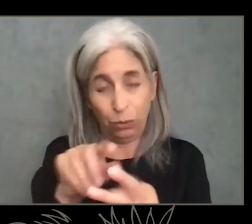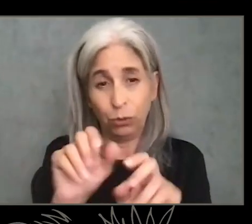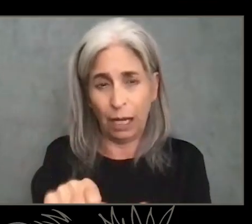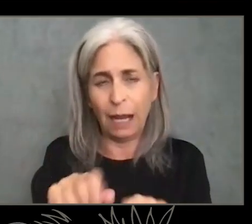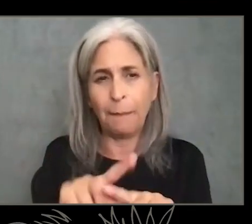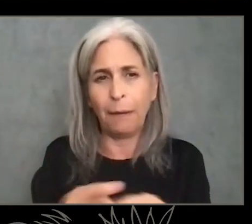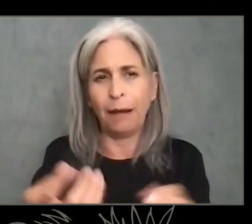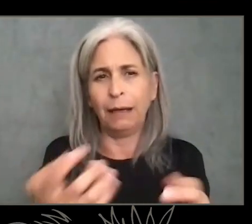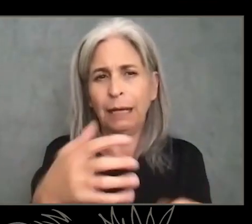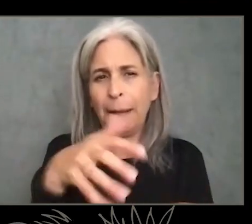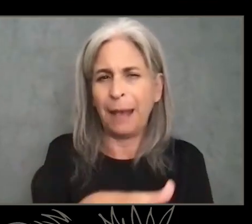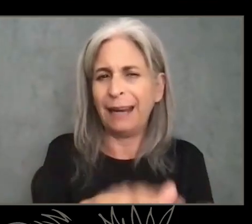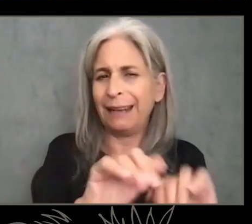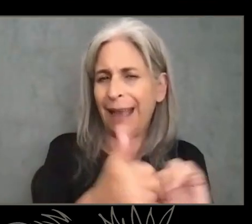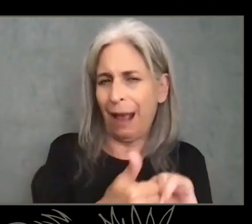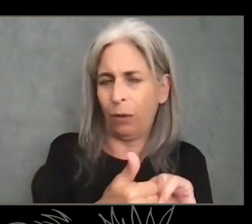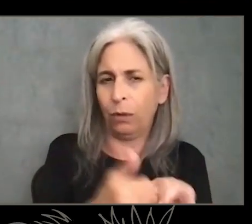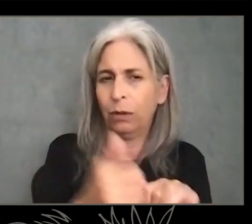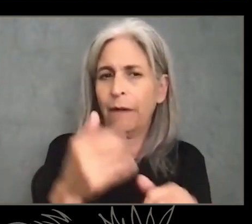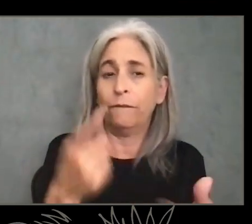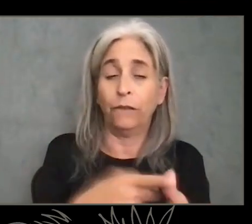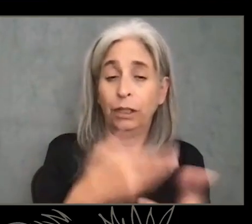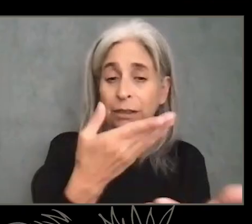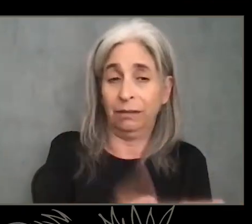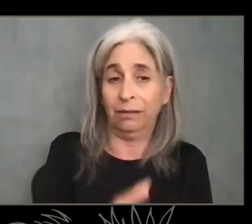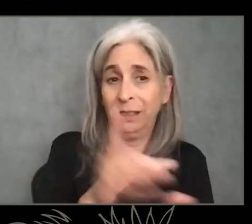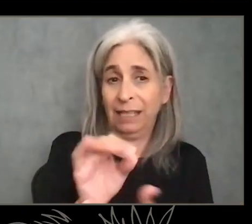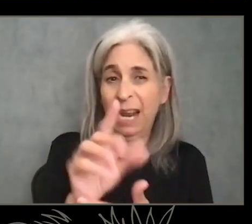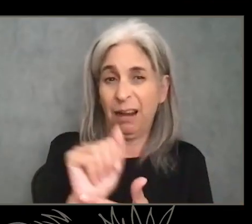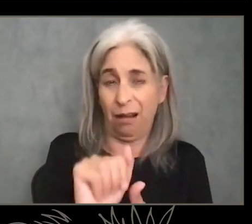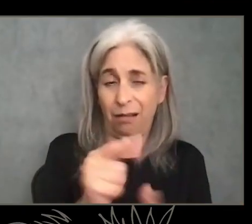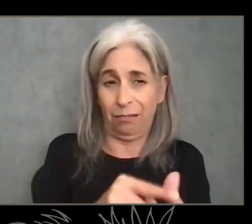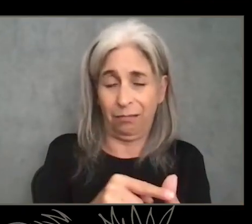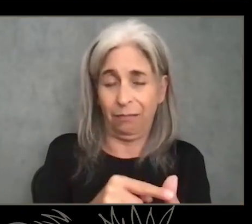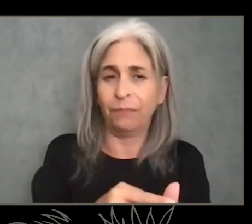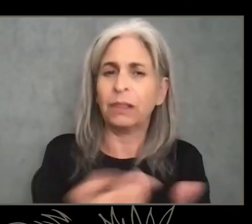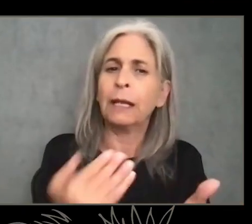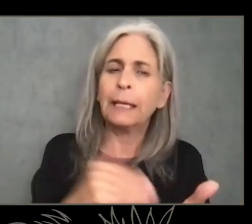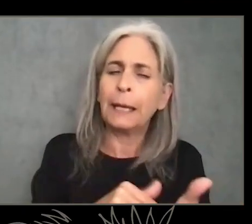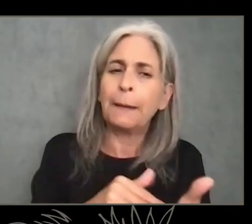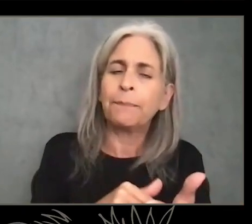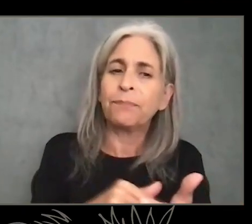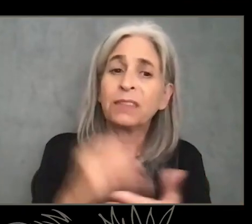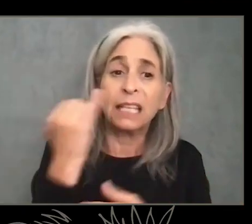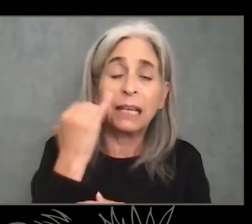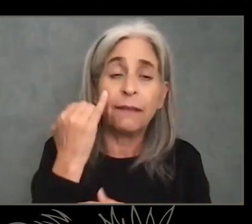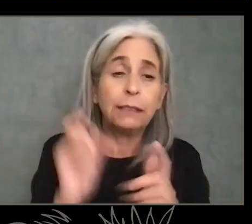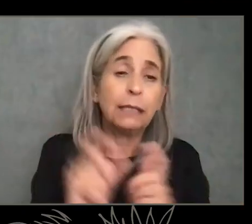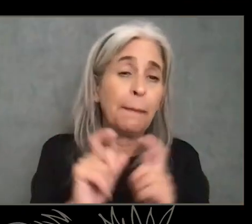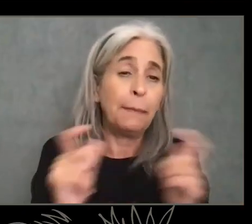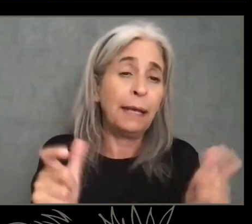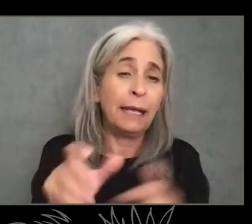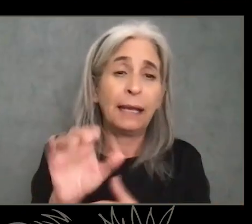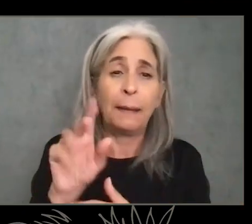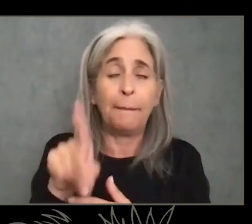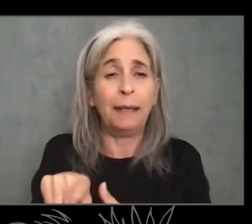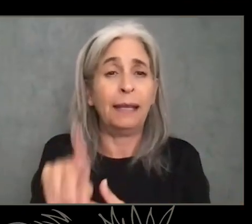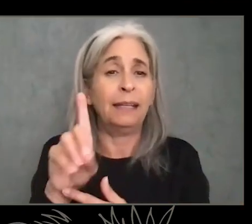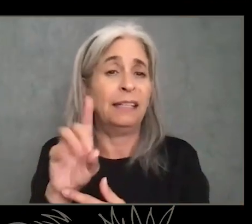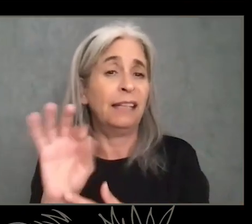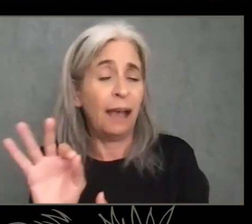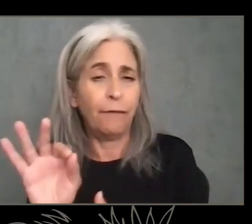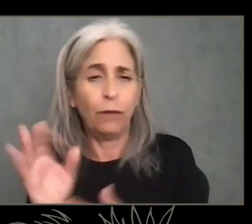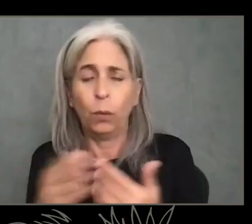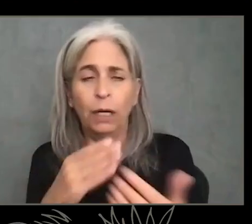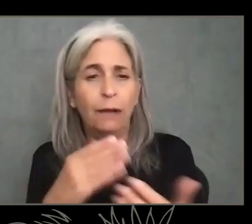how embedding is done. So you have your data. And maybe, again, if it's a big PDF or a big